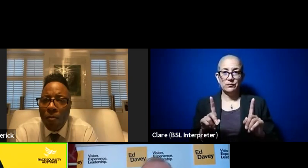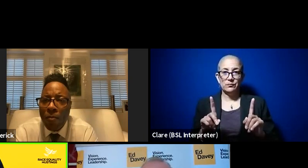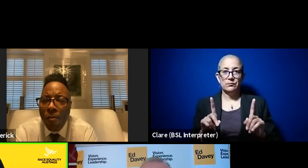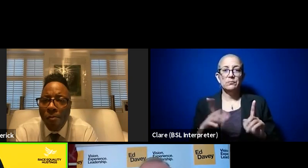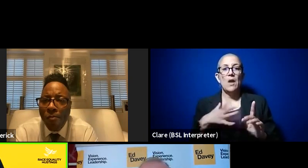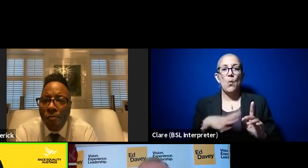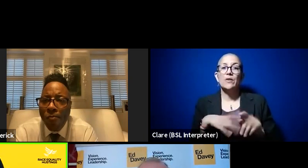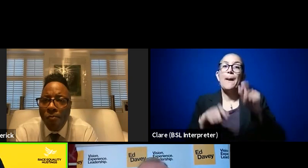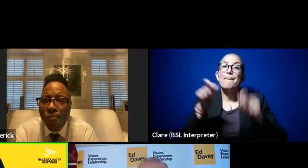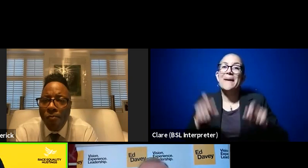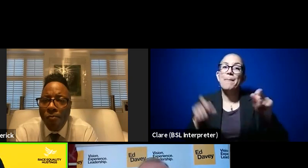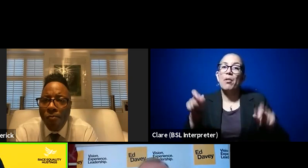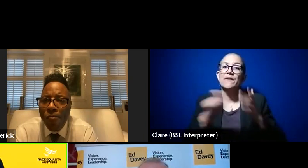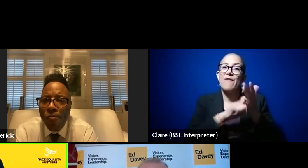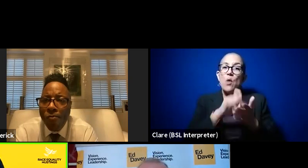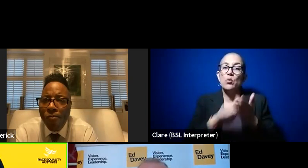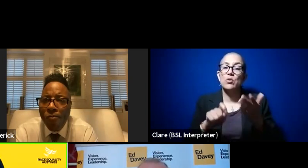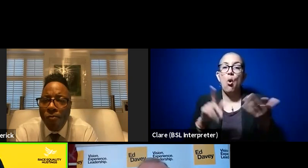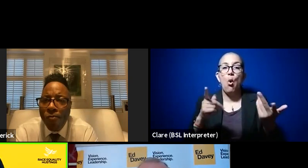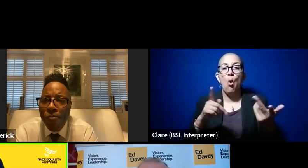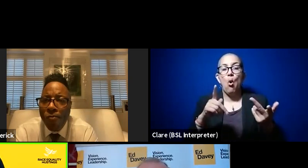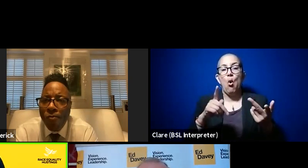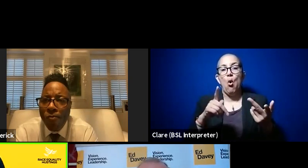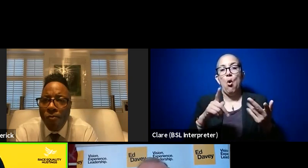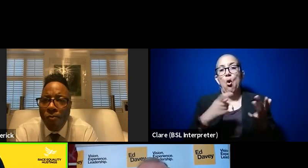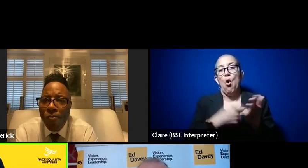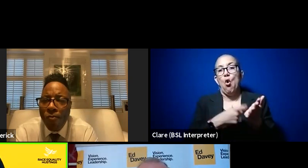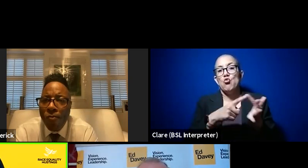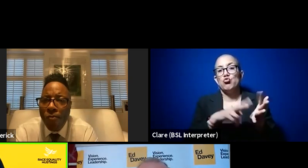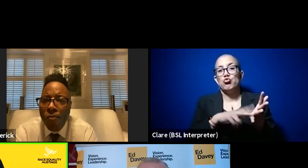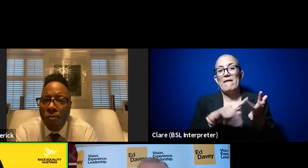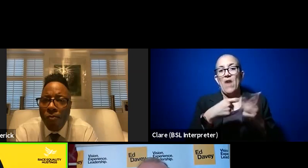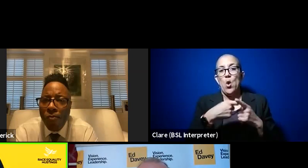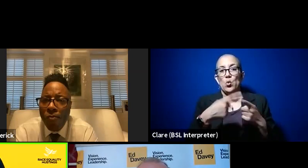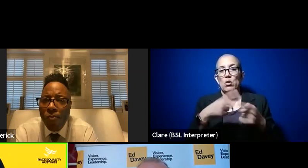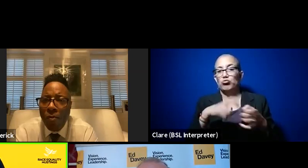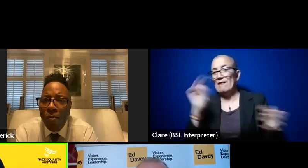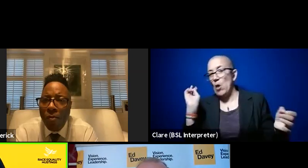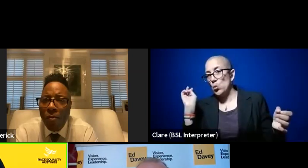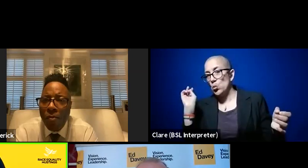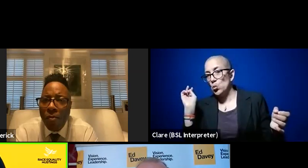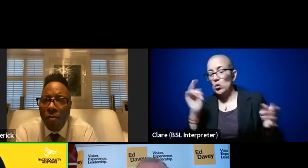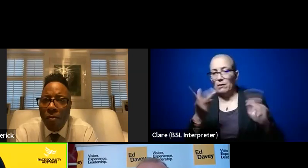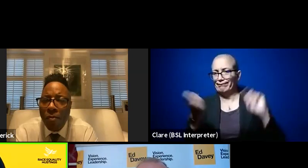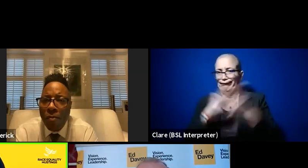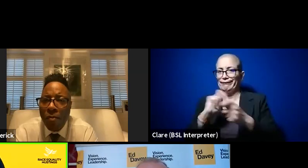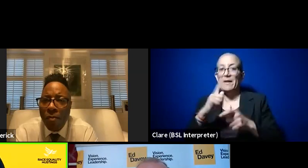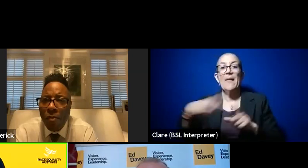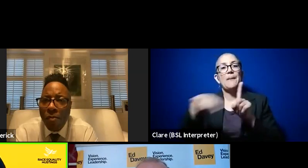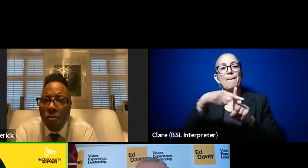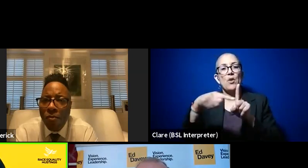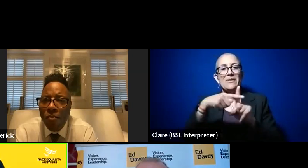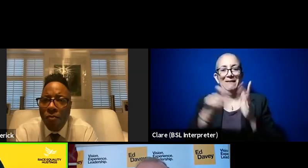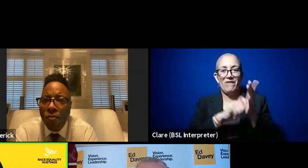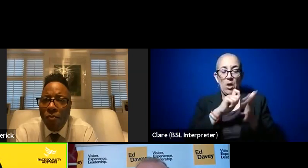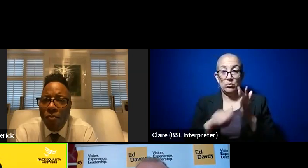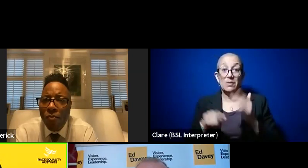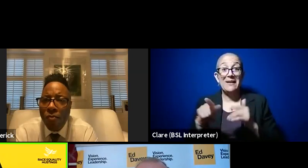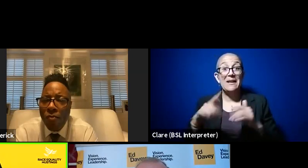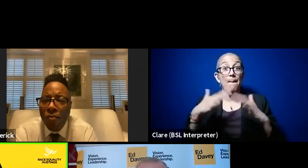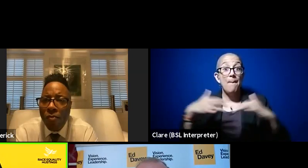a people's vote, or indeed to revoke, which was one of the options. I think the SNP put that across. That was a positive vote. And in Parliament, you